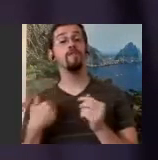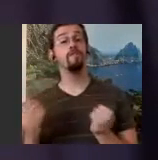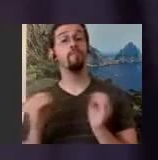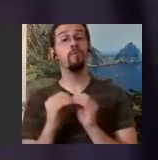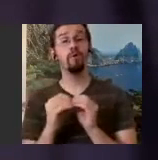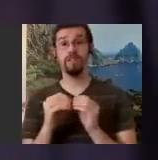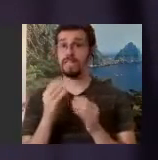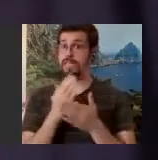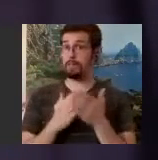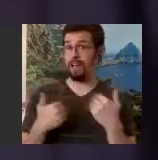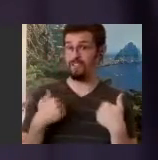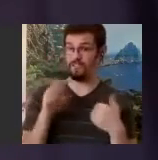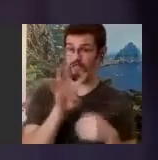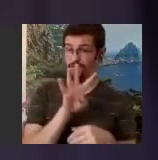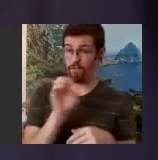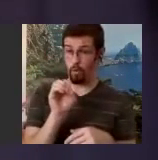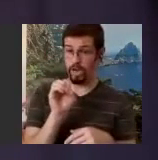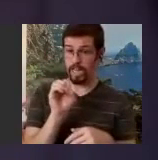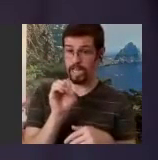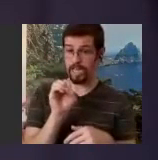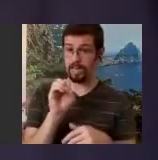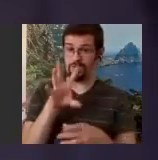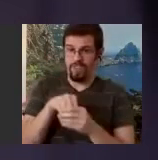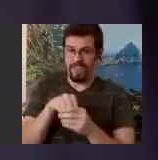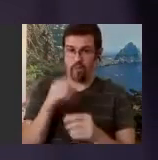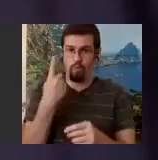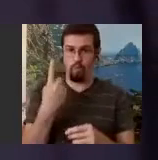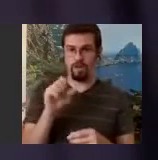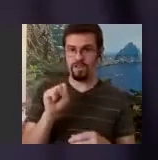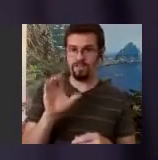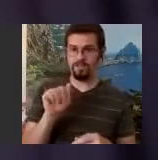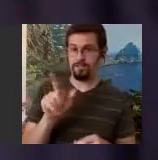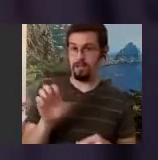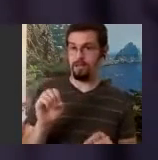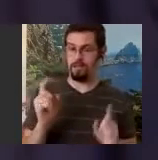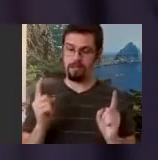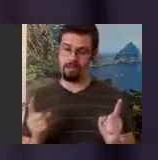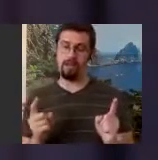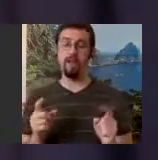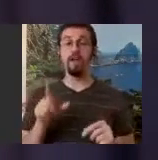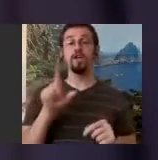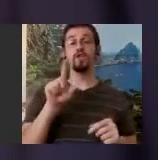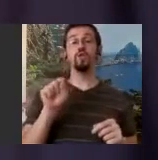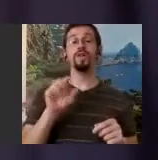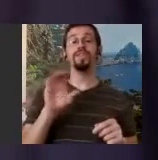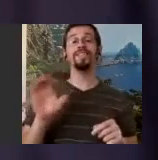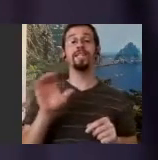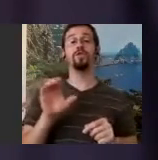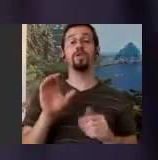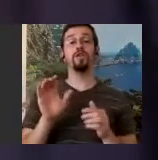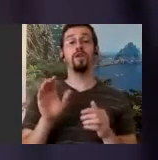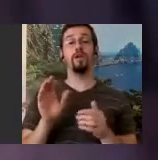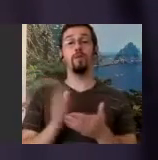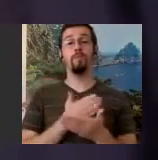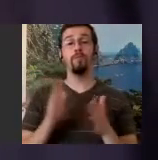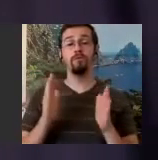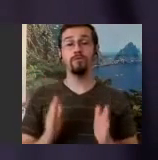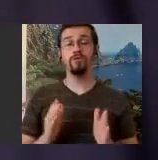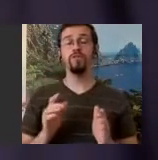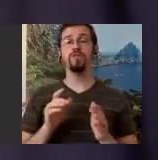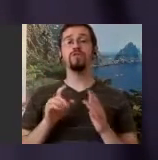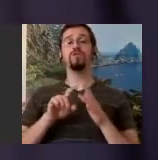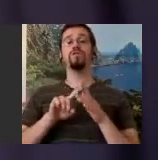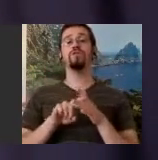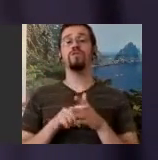40 pitches in their scale, and 20th century composers also began to incorporate